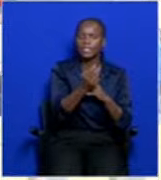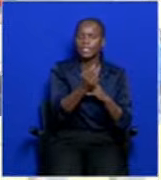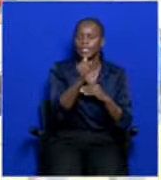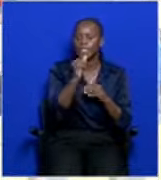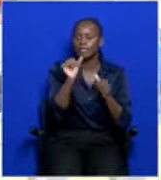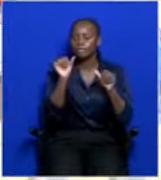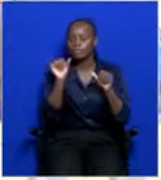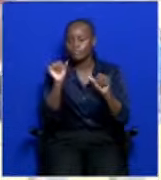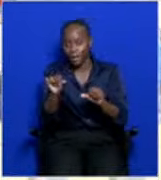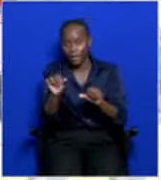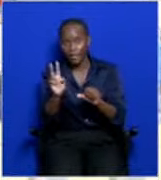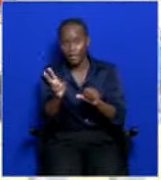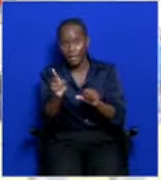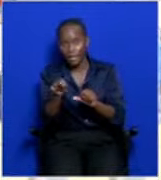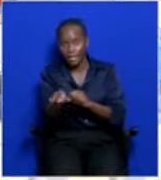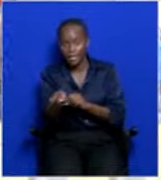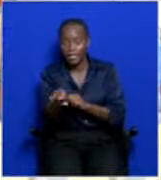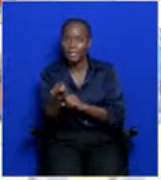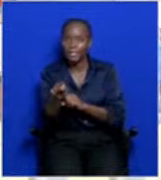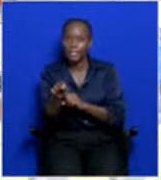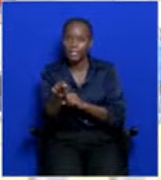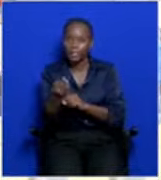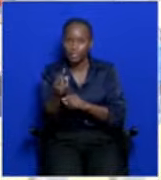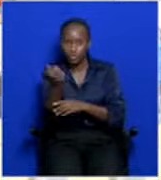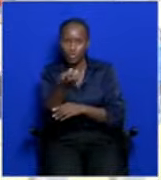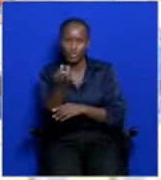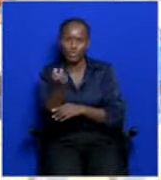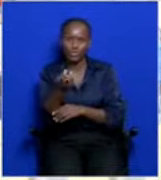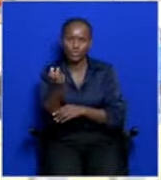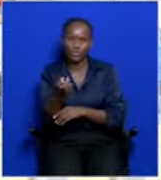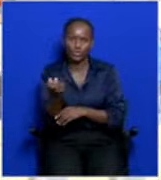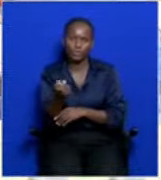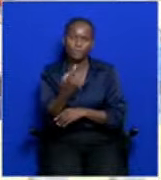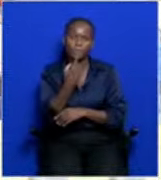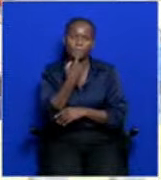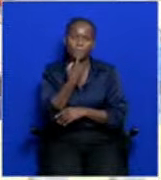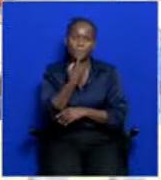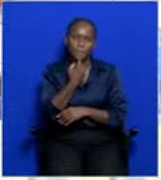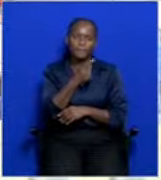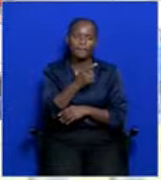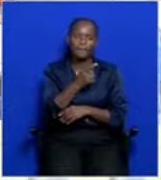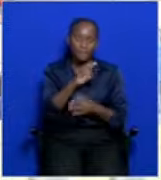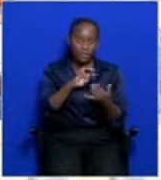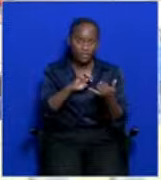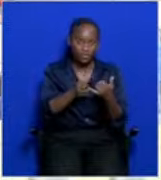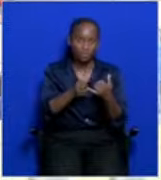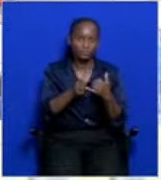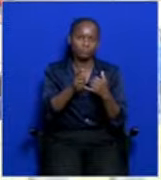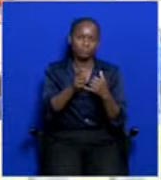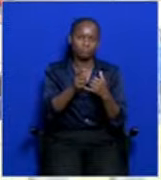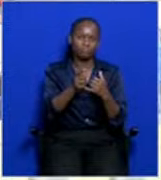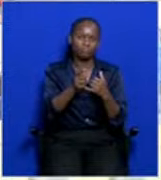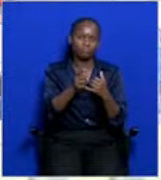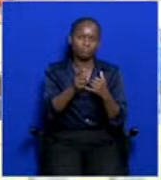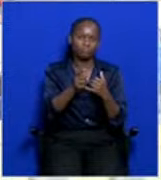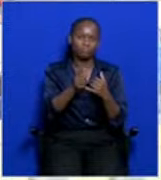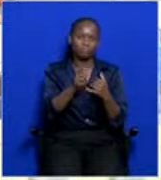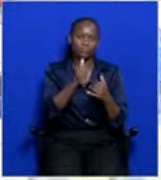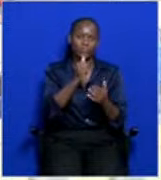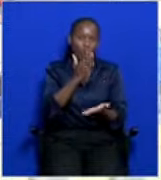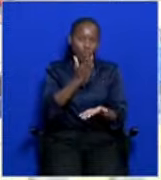Sillo has just made, and indeed with a point that Commissioner Baloyi made much